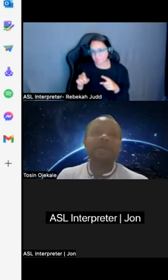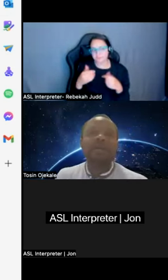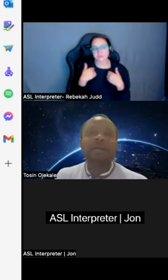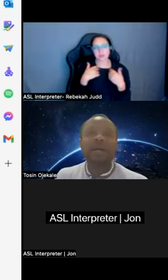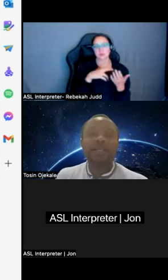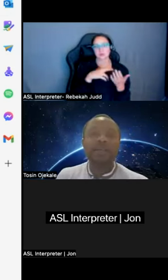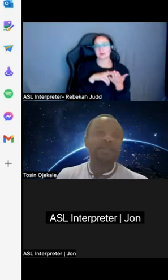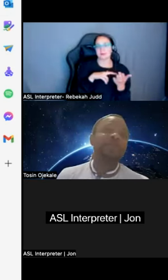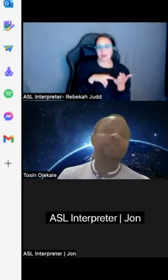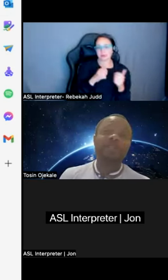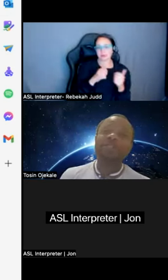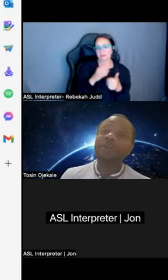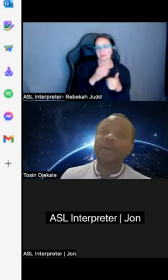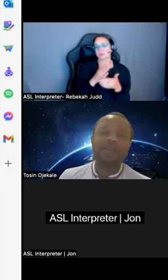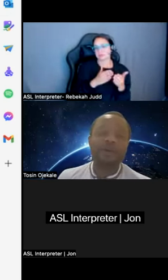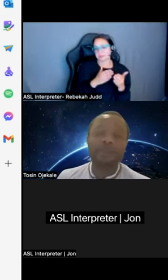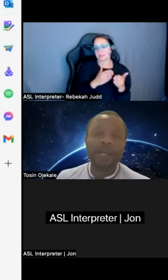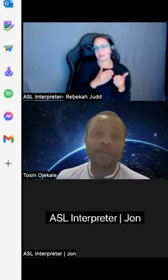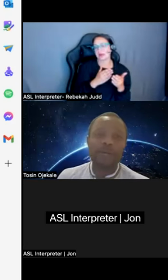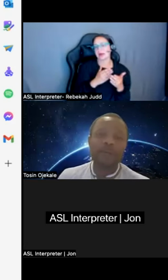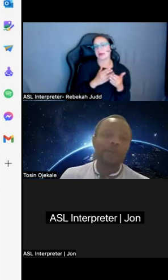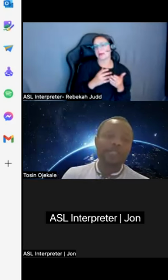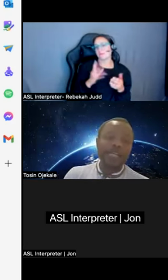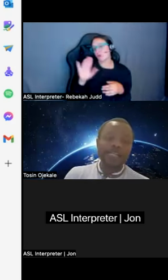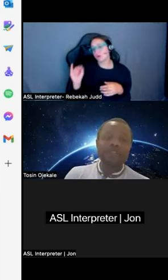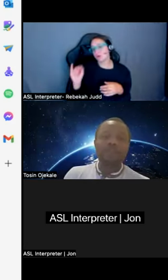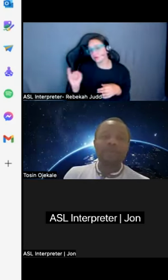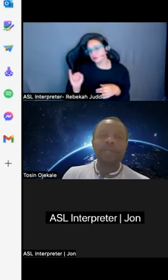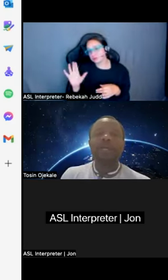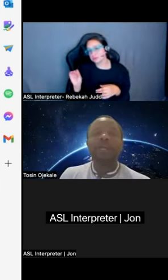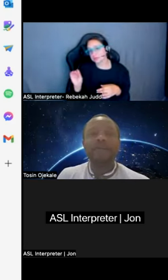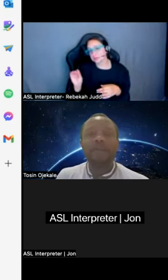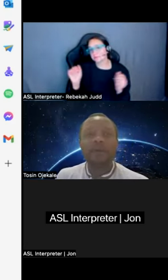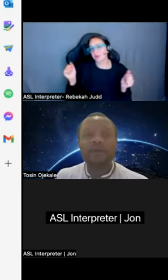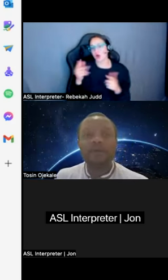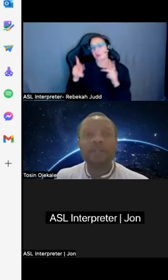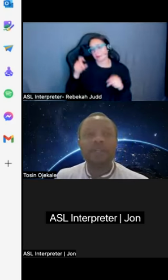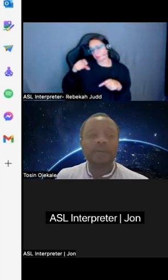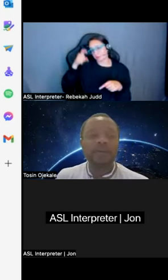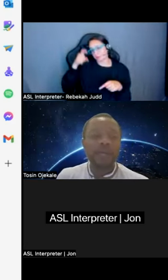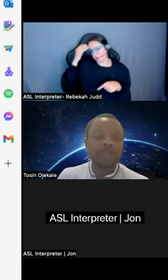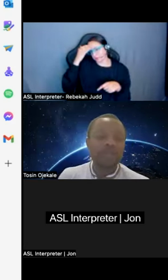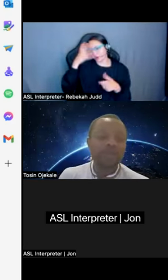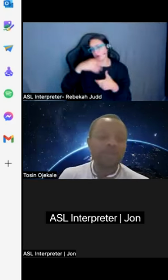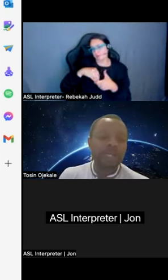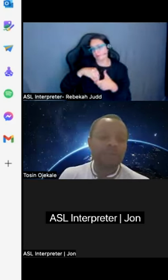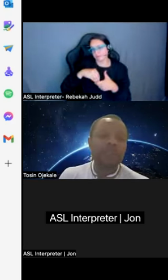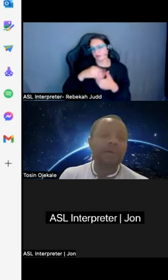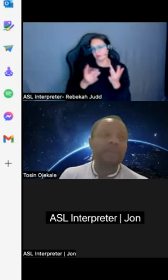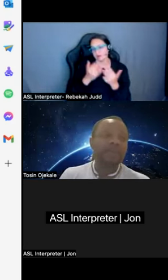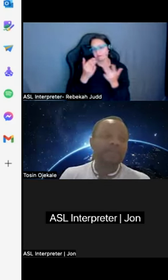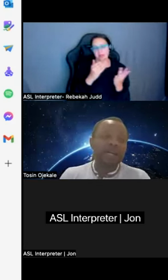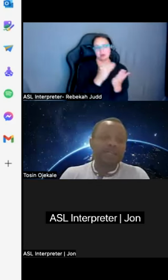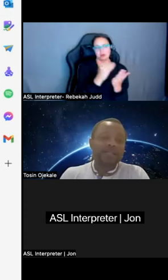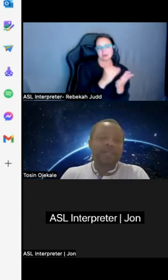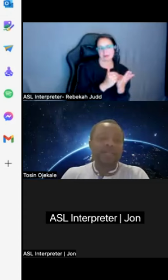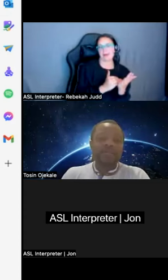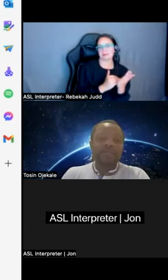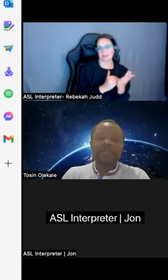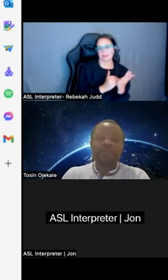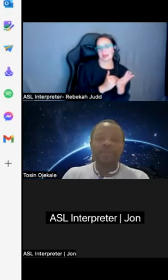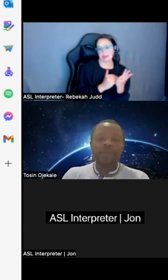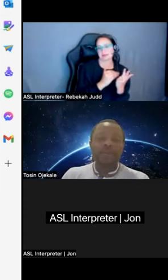them, even your insurance company and everybody that needs to be involved. Okay, so you usually would have the contacts